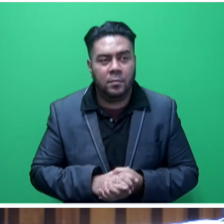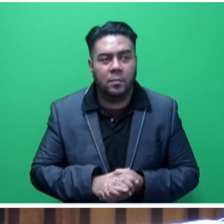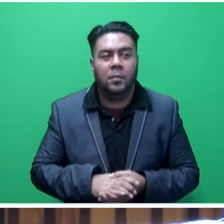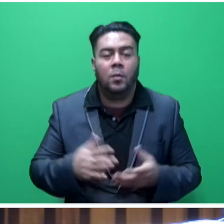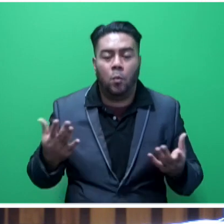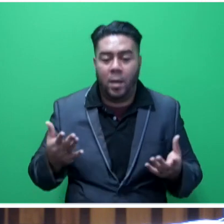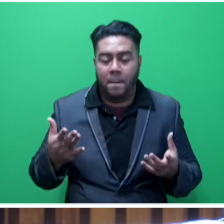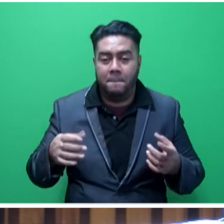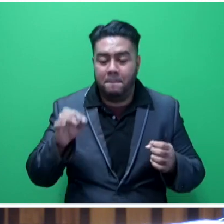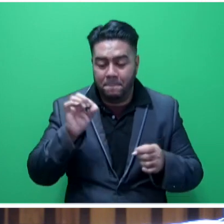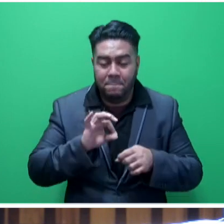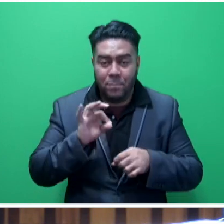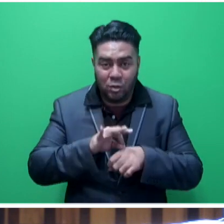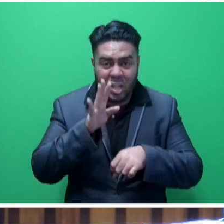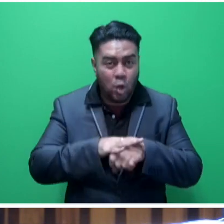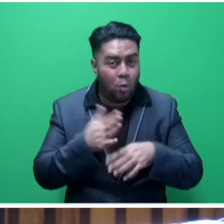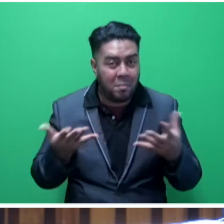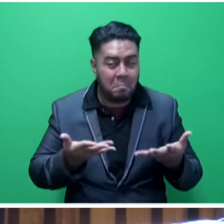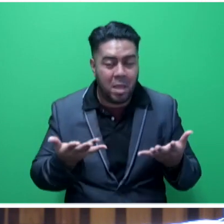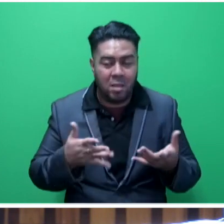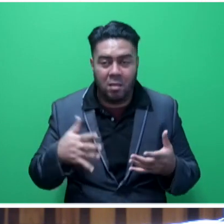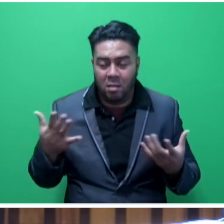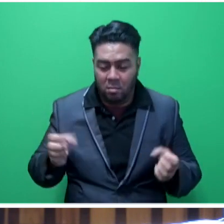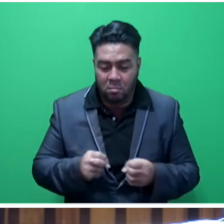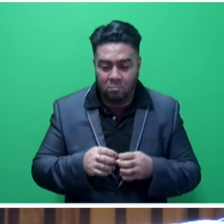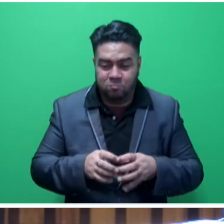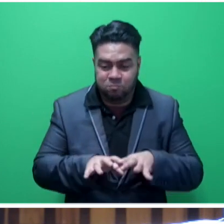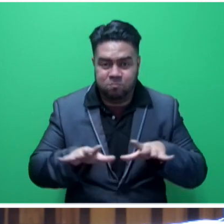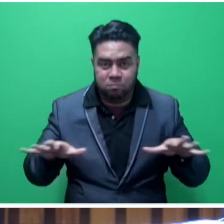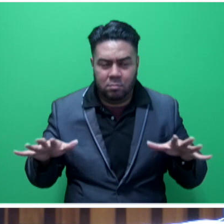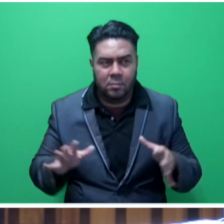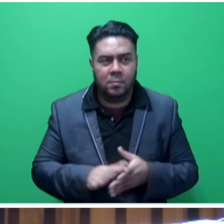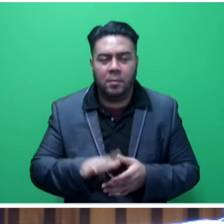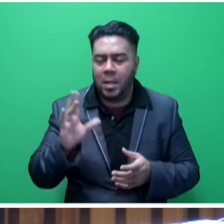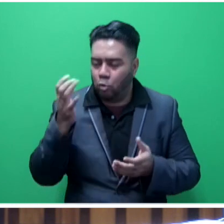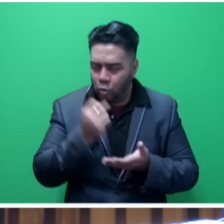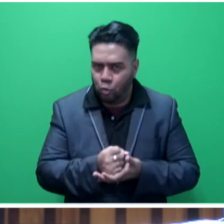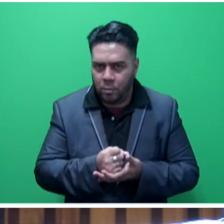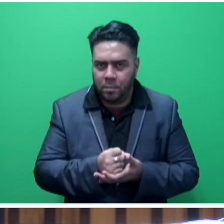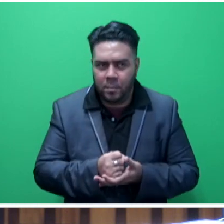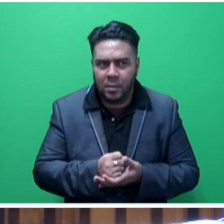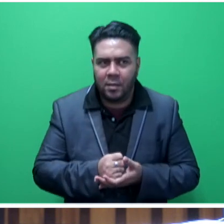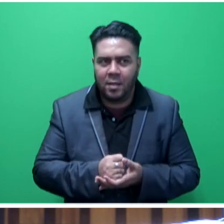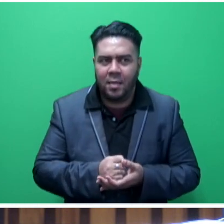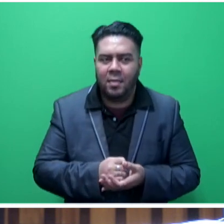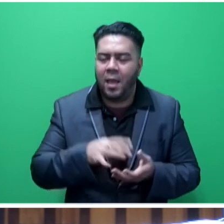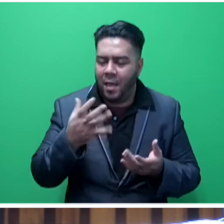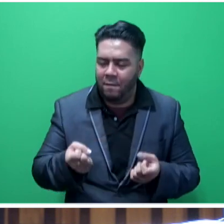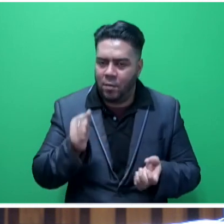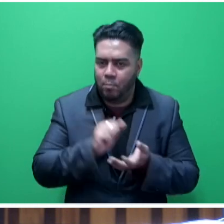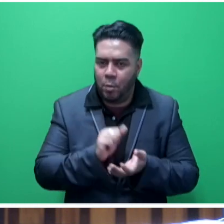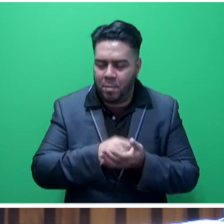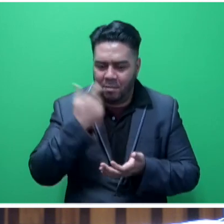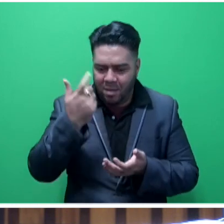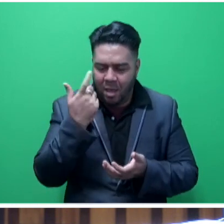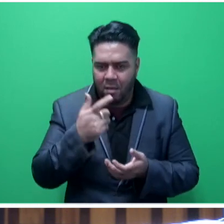wherein mosquitoes may breed, and the provincial council shall take such responsible steps as may be necessary to ensure the taking of similar measures in the remaining area of